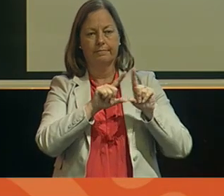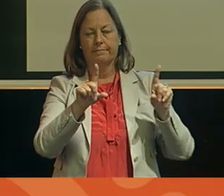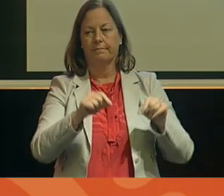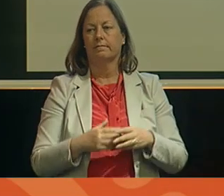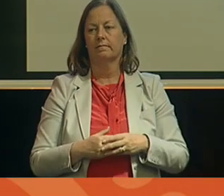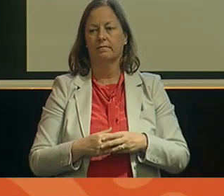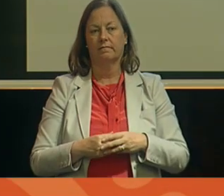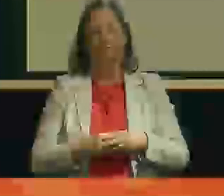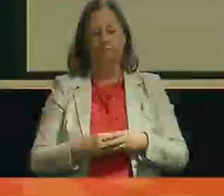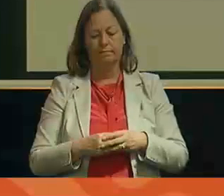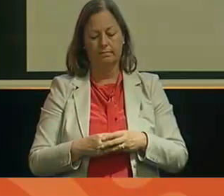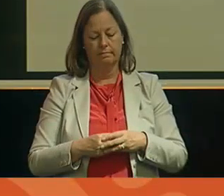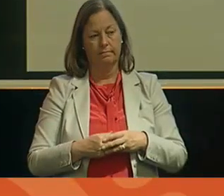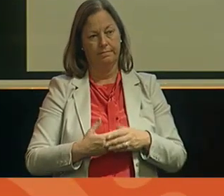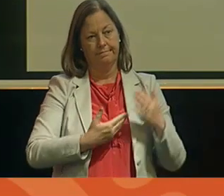That is her.